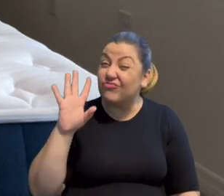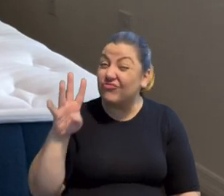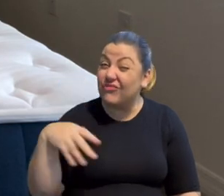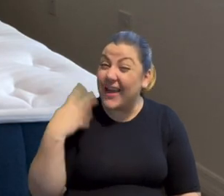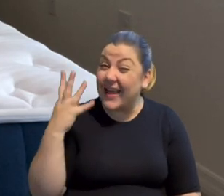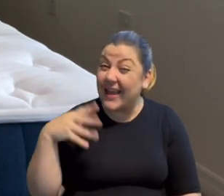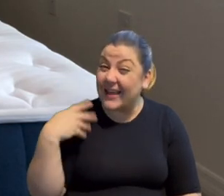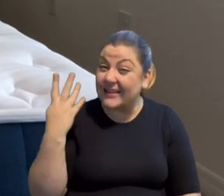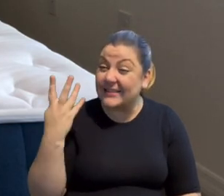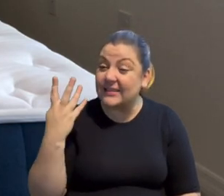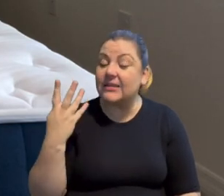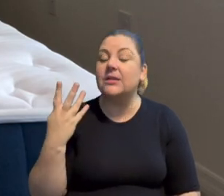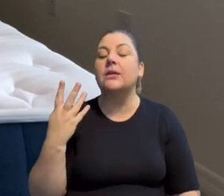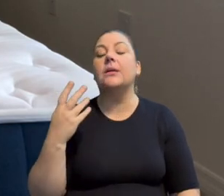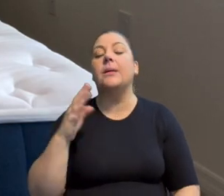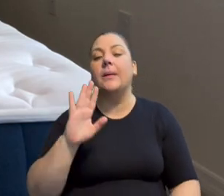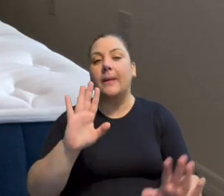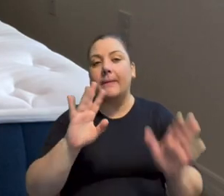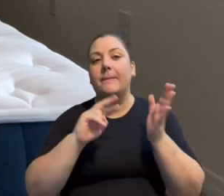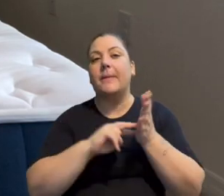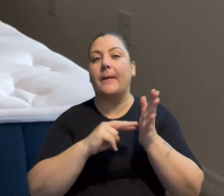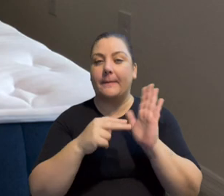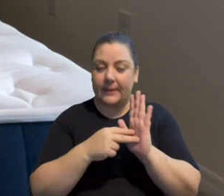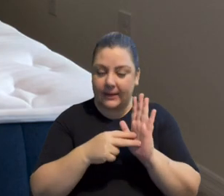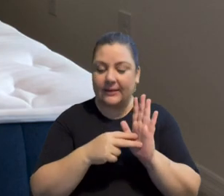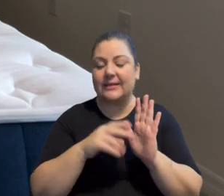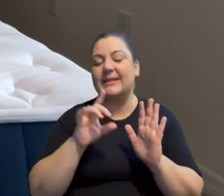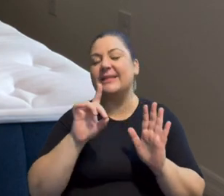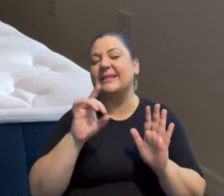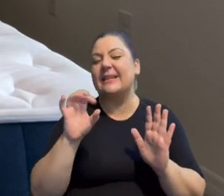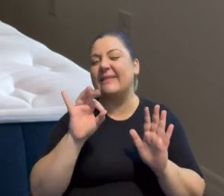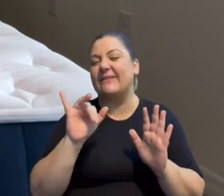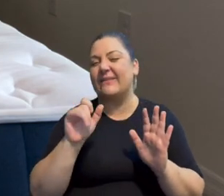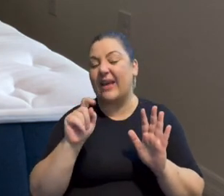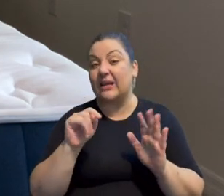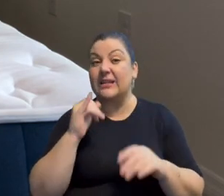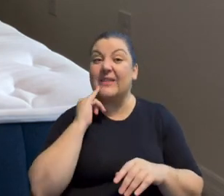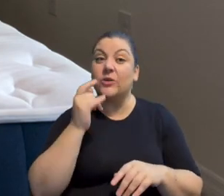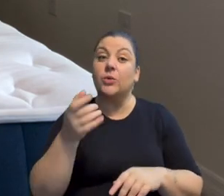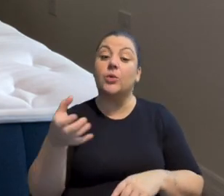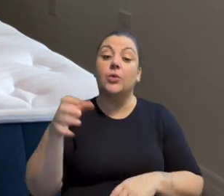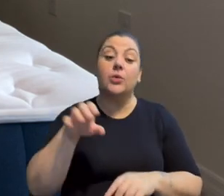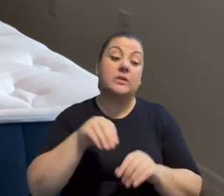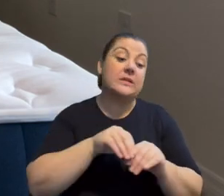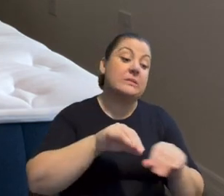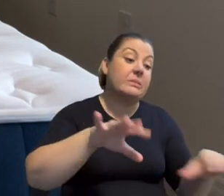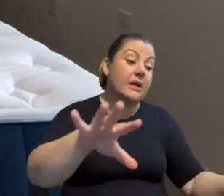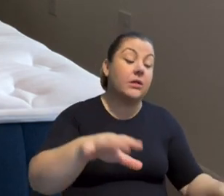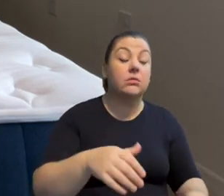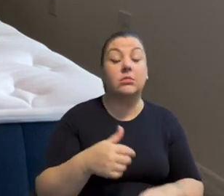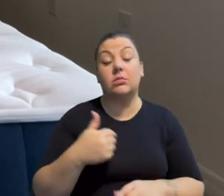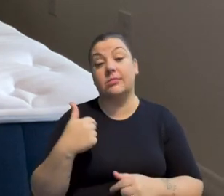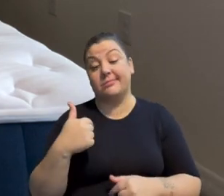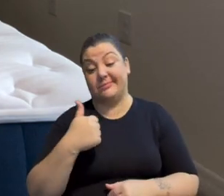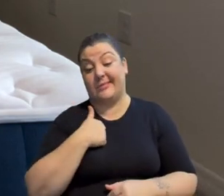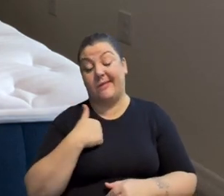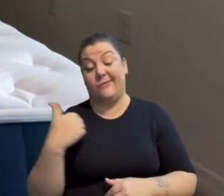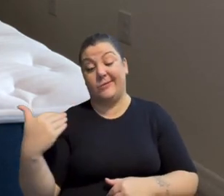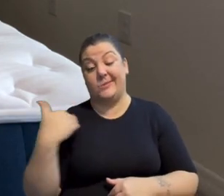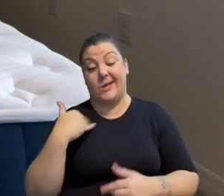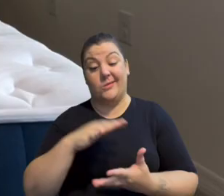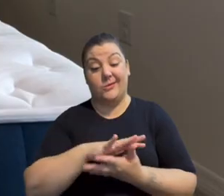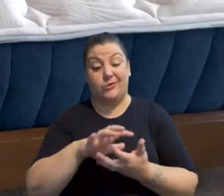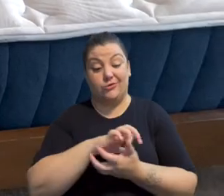from any defects. Now, if you spill something on the mattress or you damage it, like things like that, then your warranty